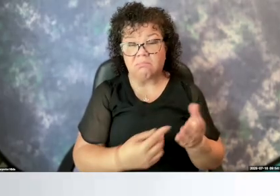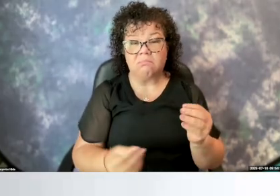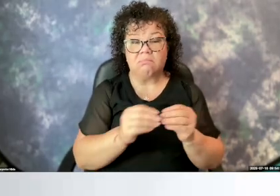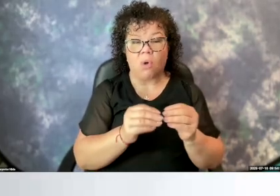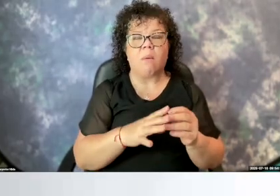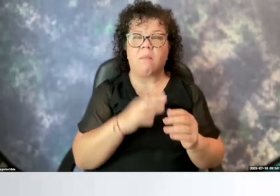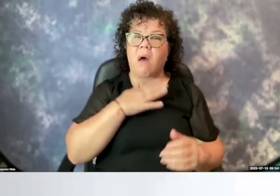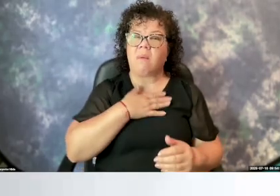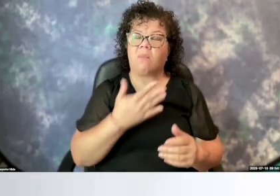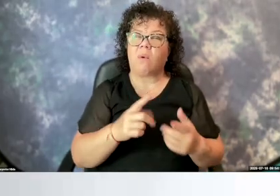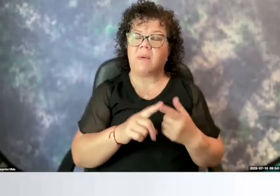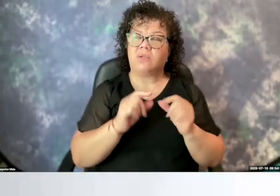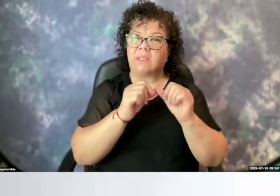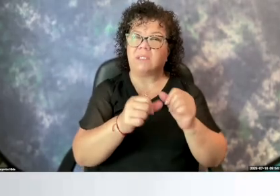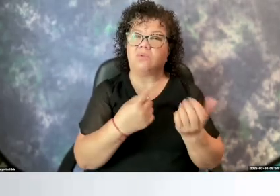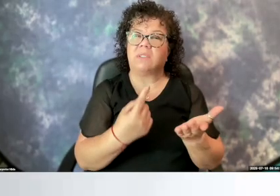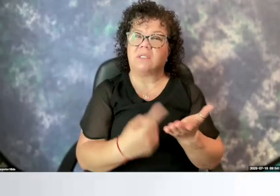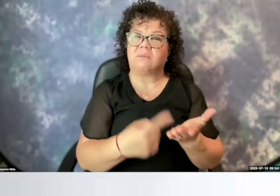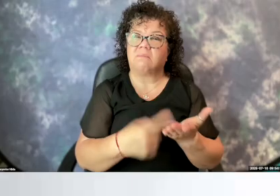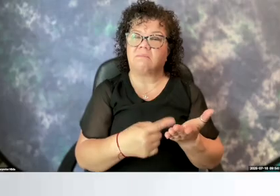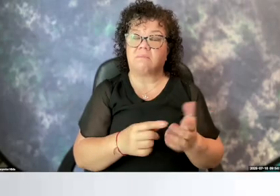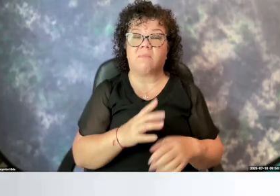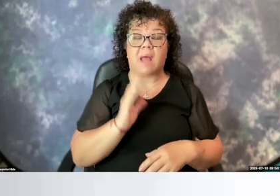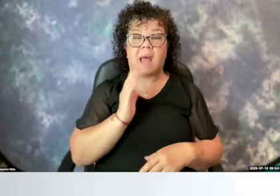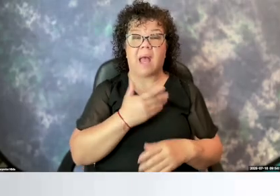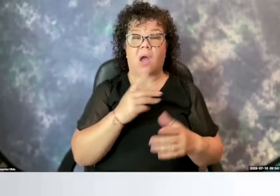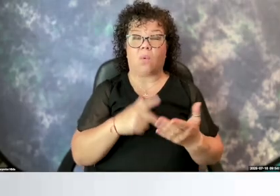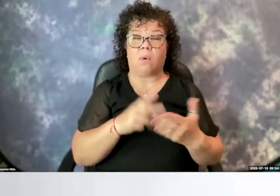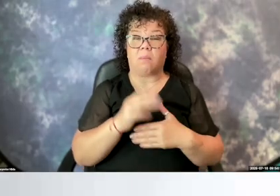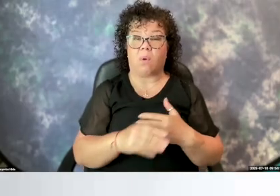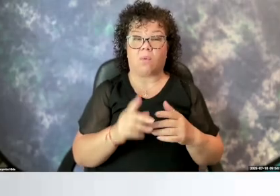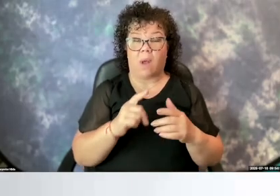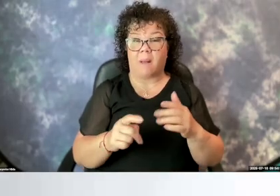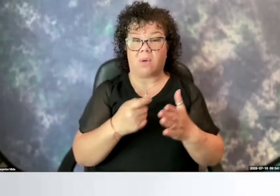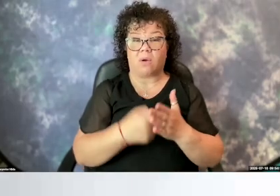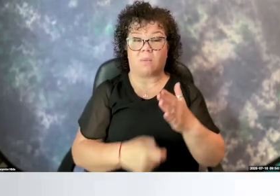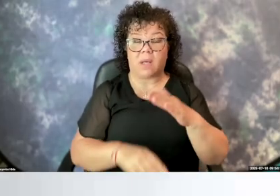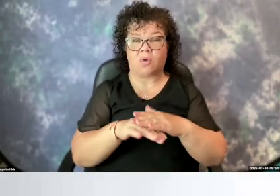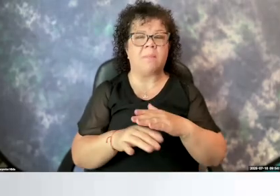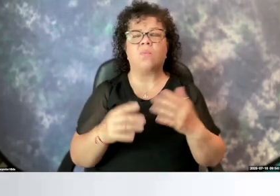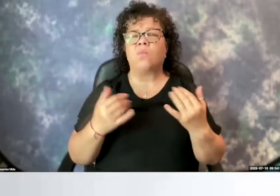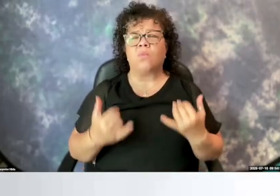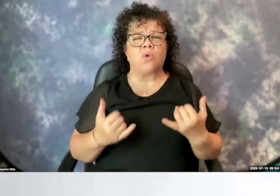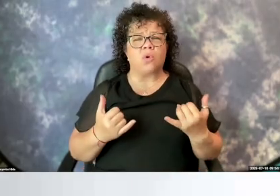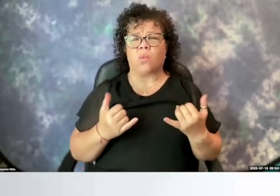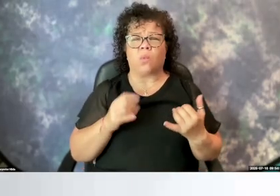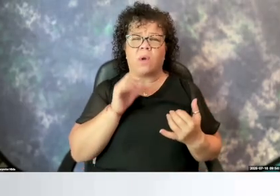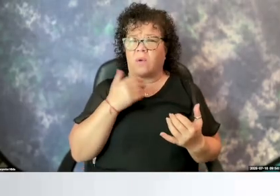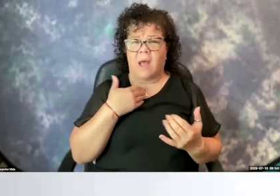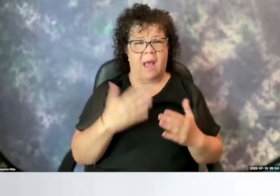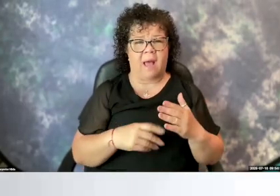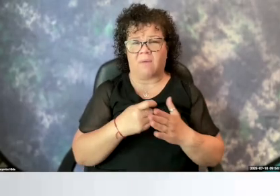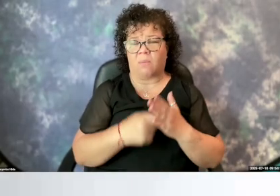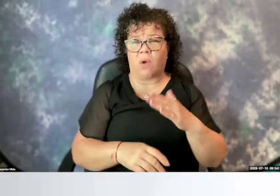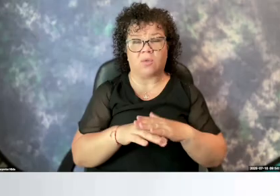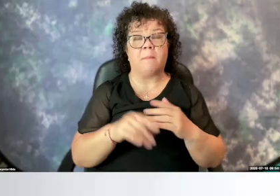but I'm definitely open to continuing those conversations. Our program, as far as price cap, we don't currently have a price cap. And so I think some of